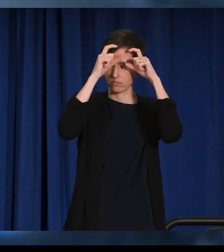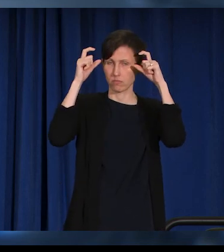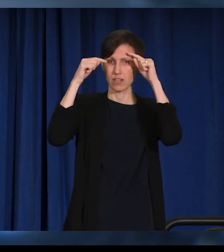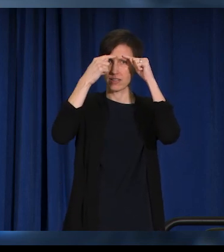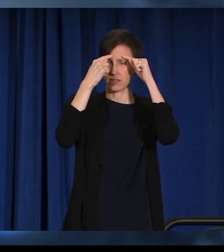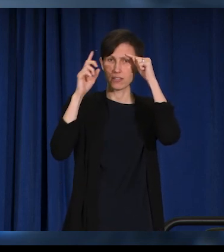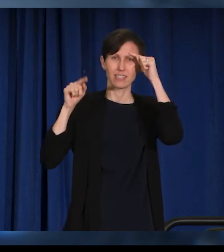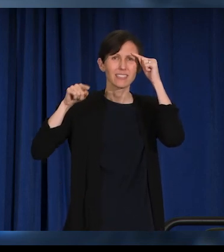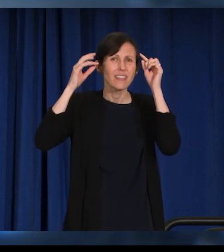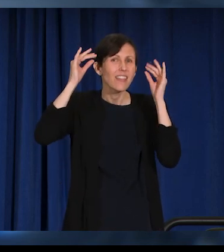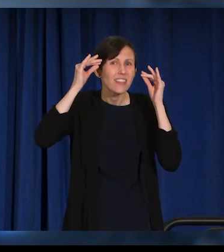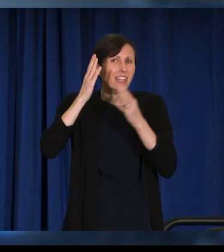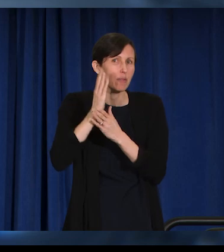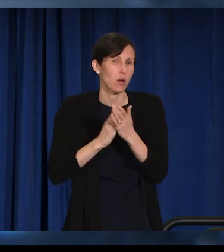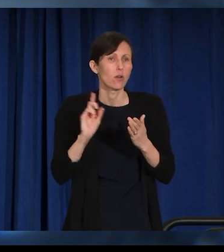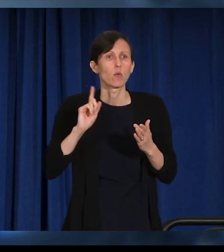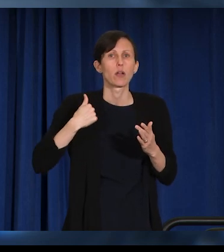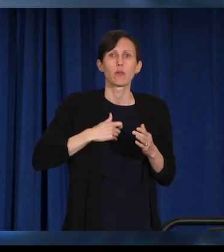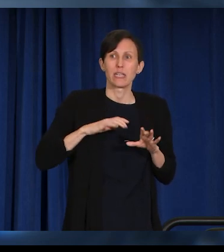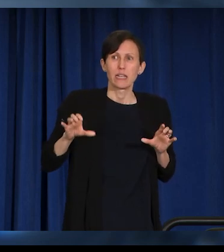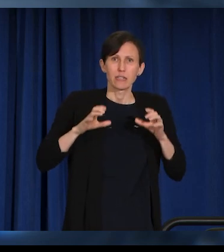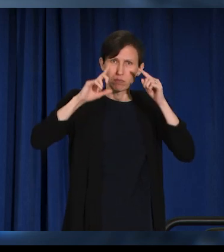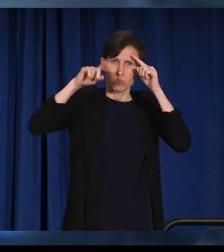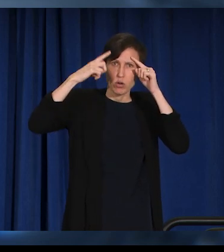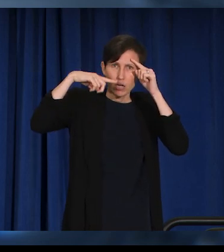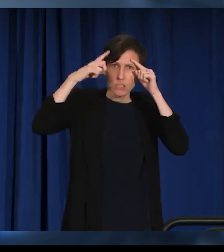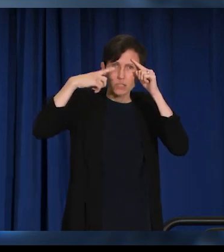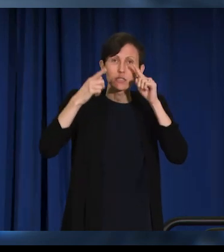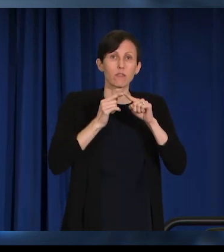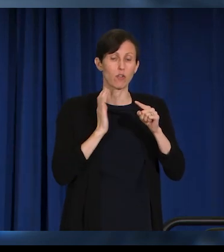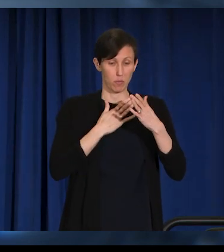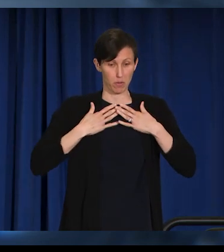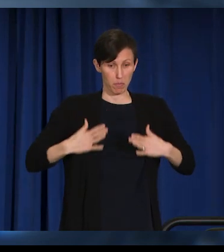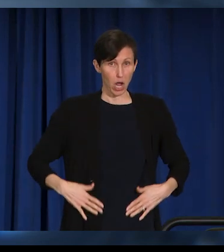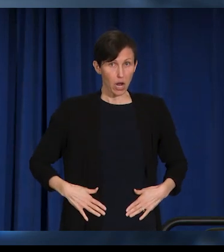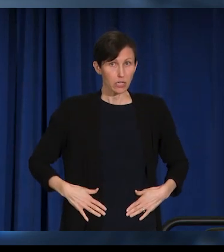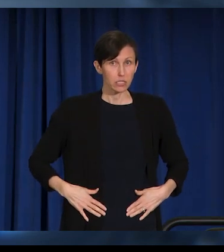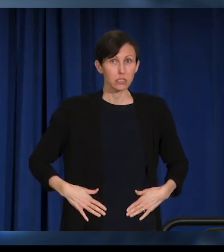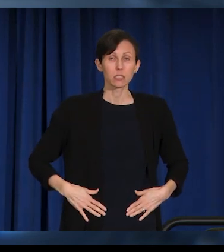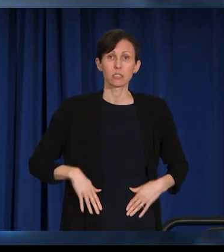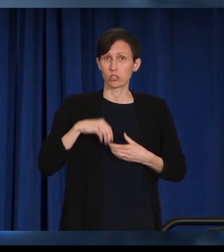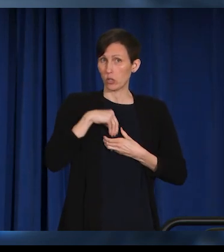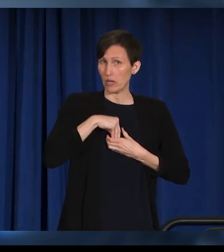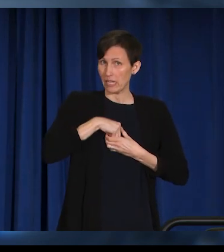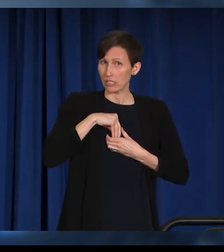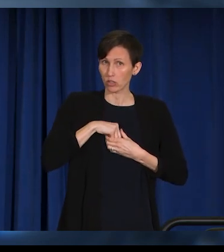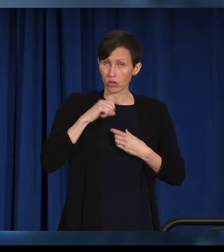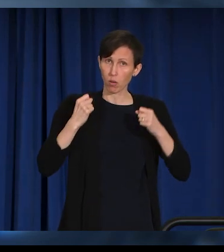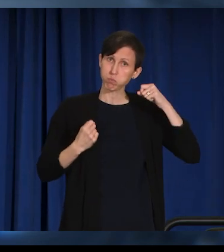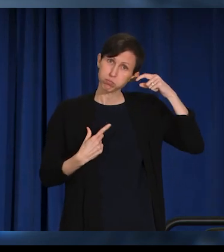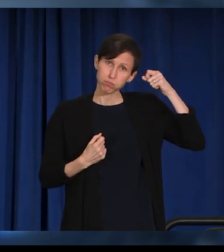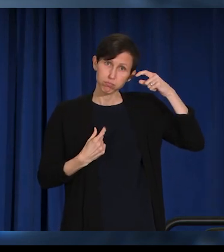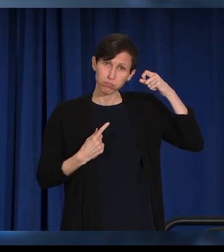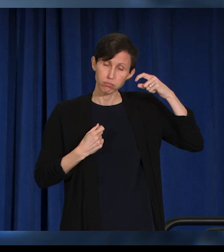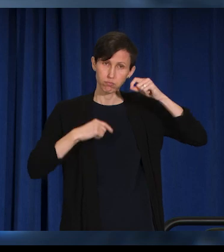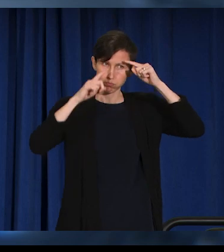brain where we actively process information coming from both our own bodies, so these are external or internal inputs, as well as the